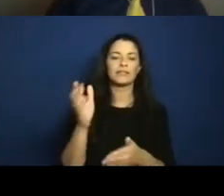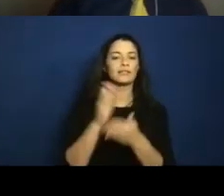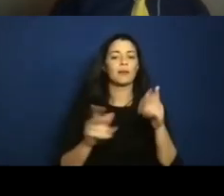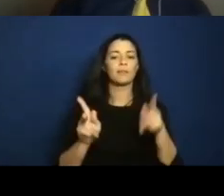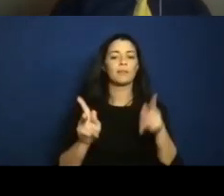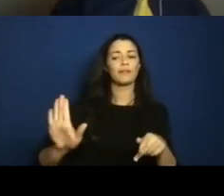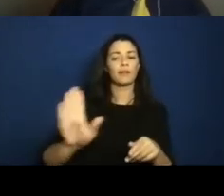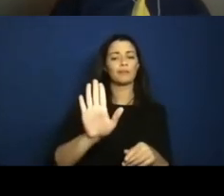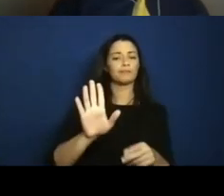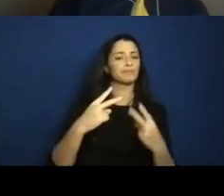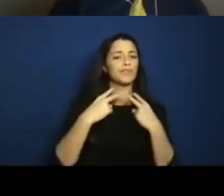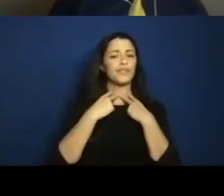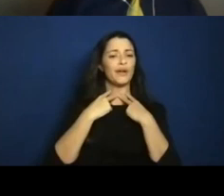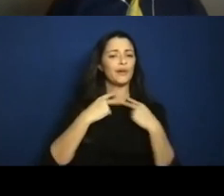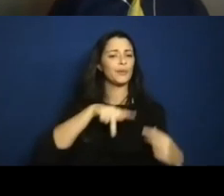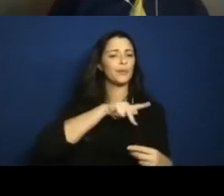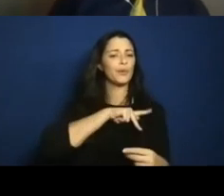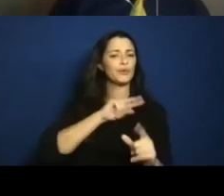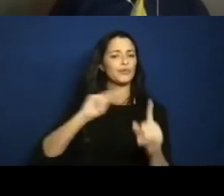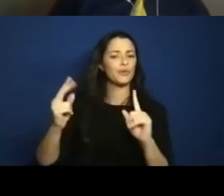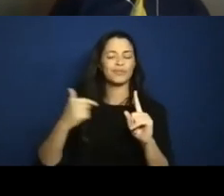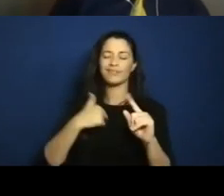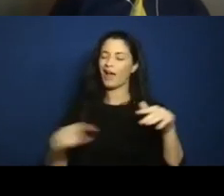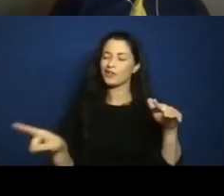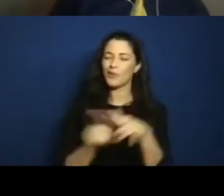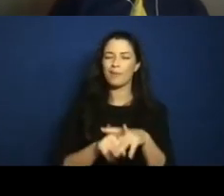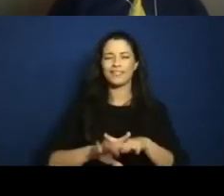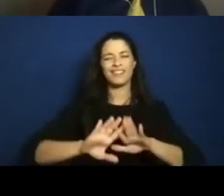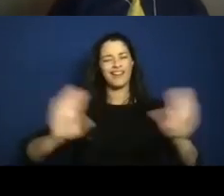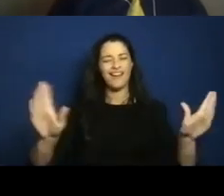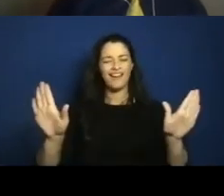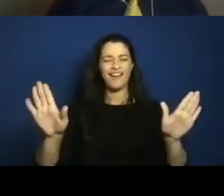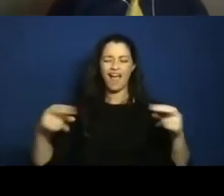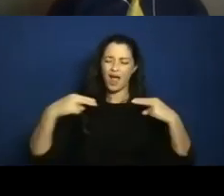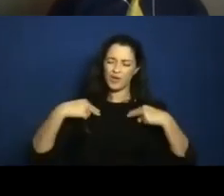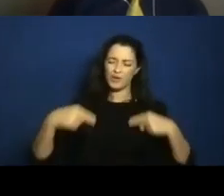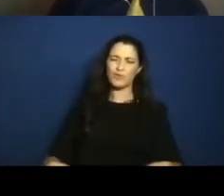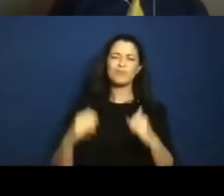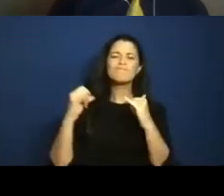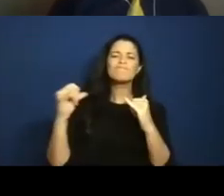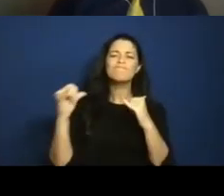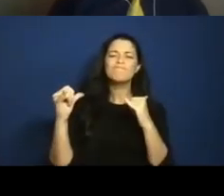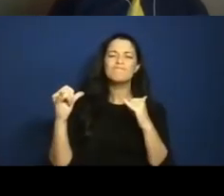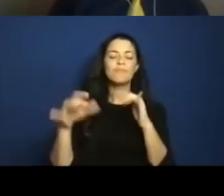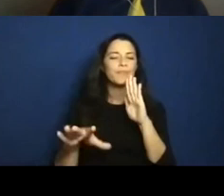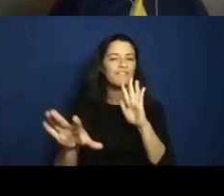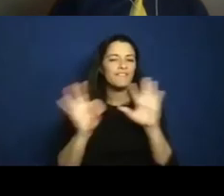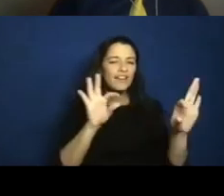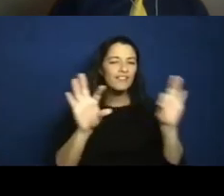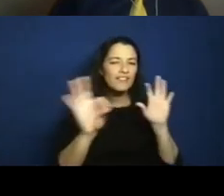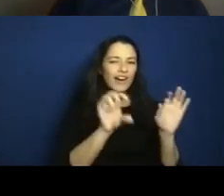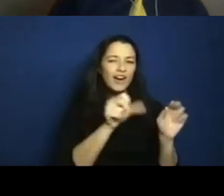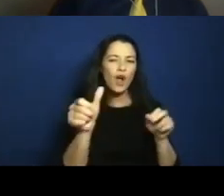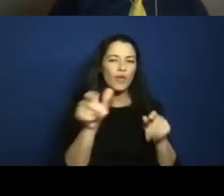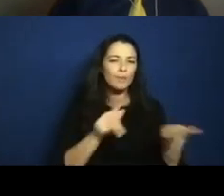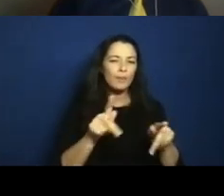views, that I was able to go in with the mindset of I'm human and so are you. And I found other people who felt the same way, and that